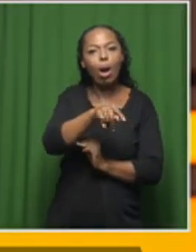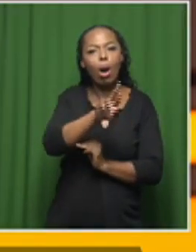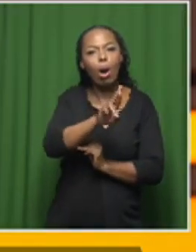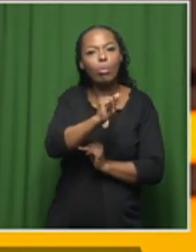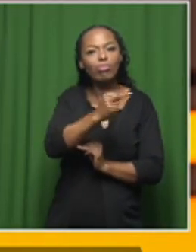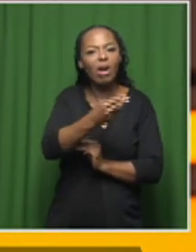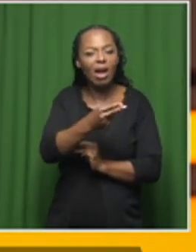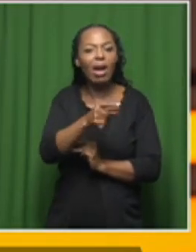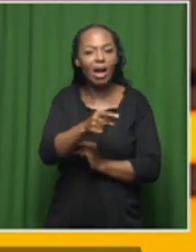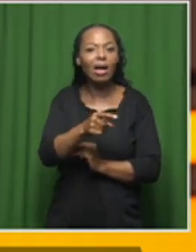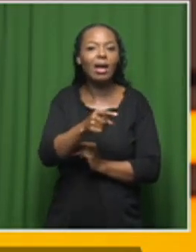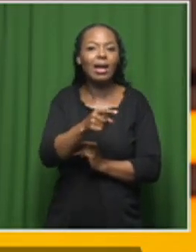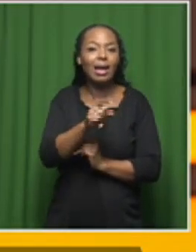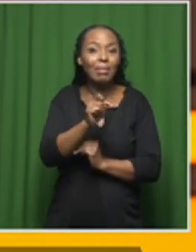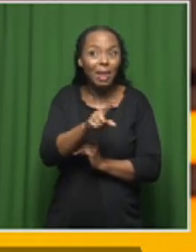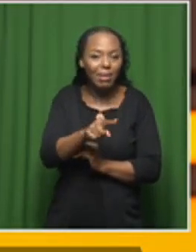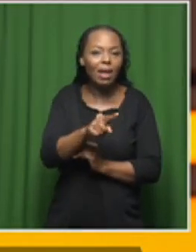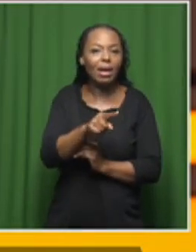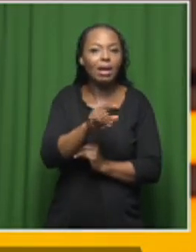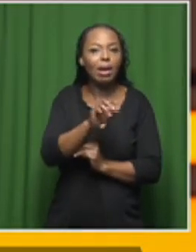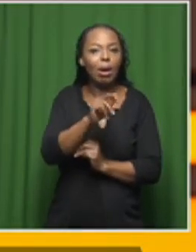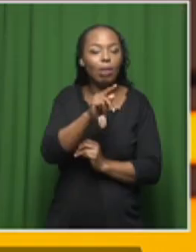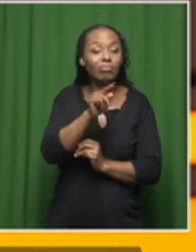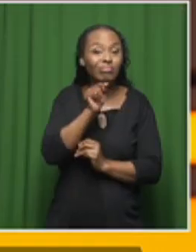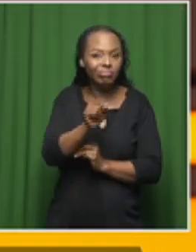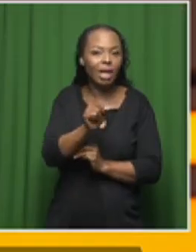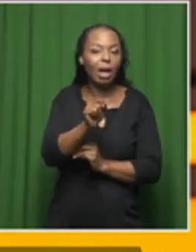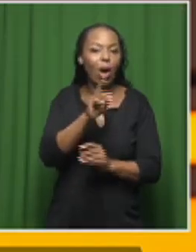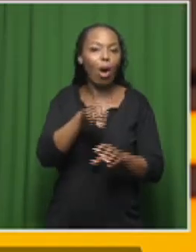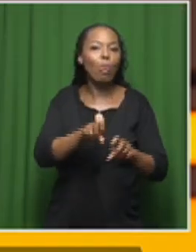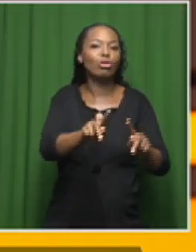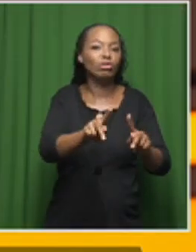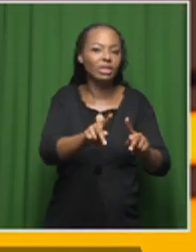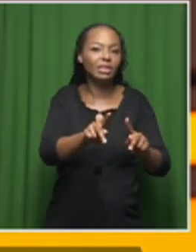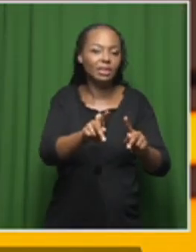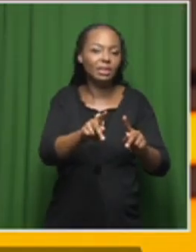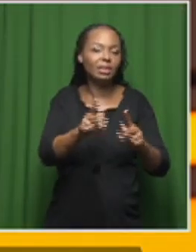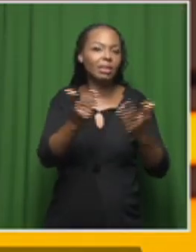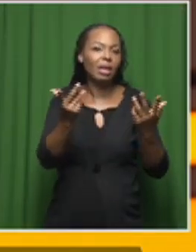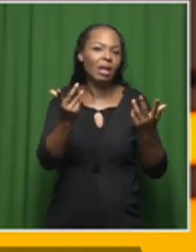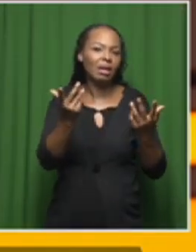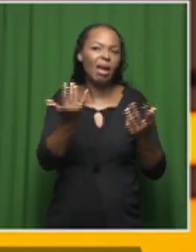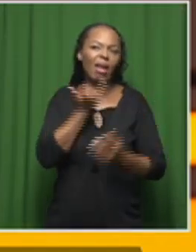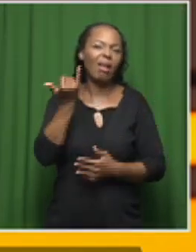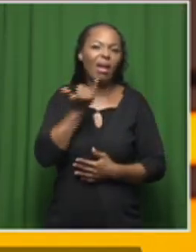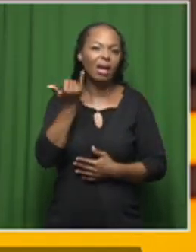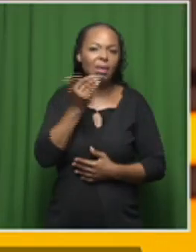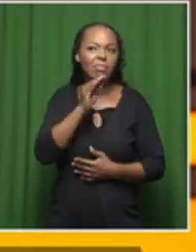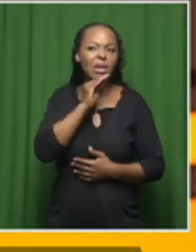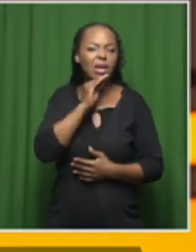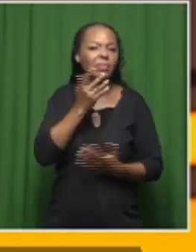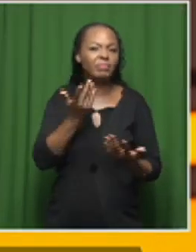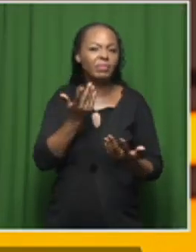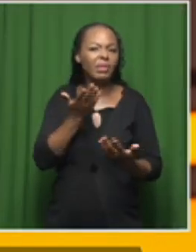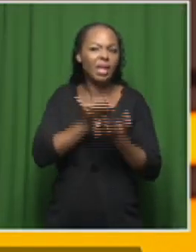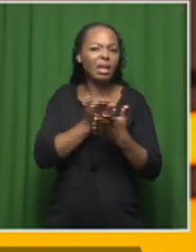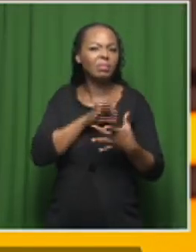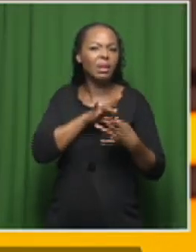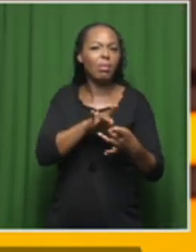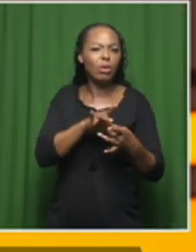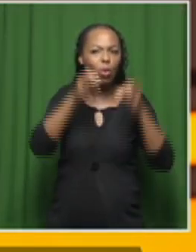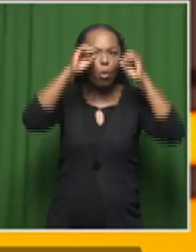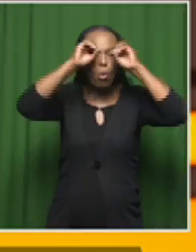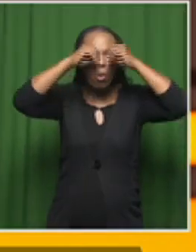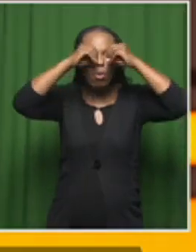that. And so I took up that opportunity and became, you know, you become accustomed to it because you just have to Google and you can